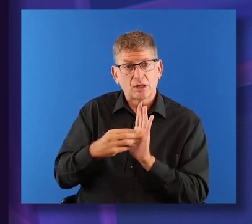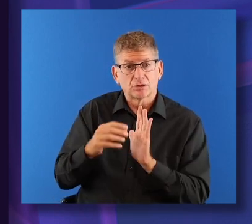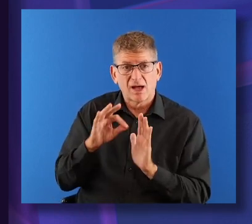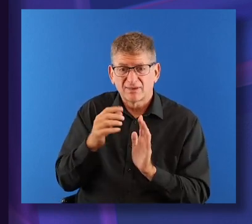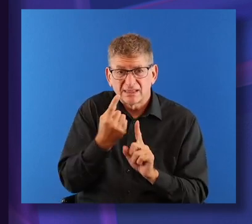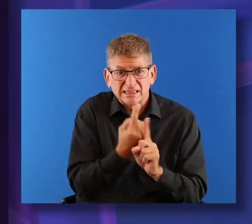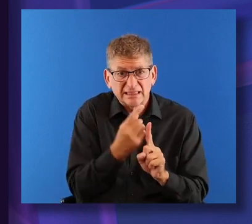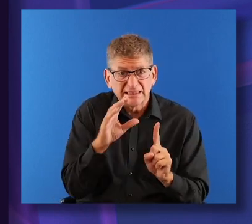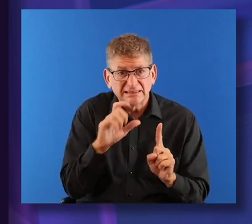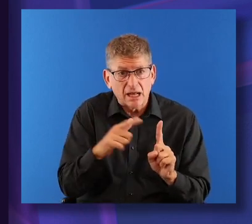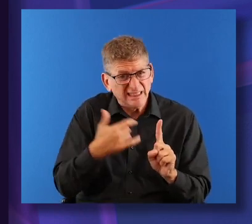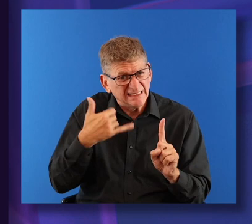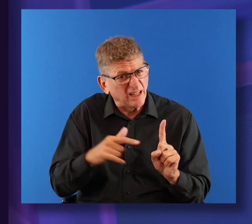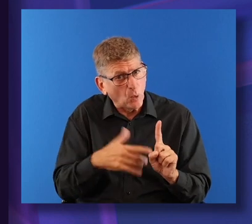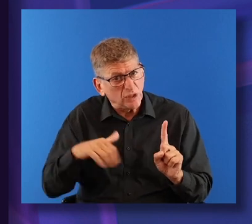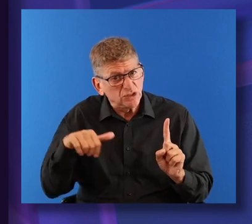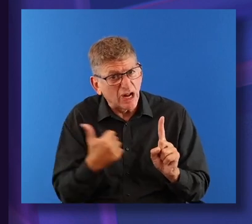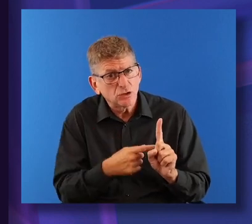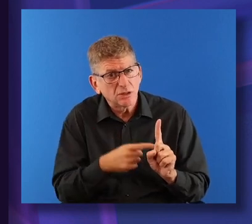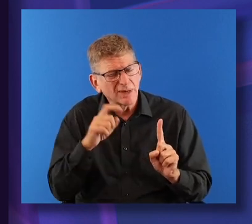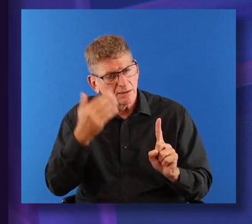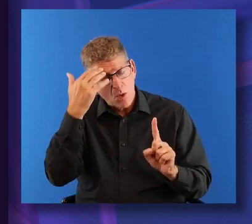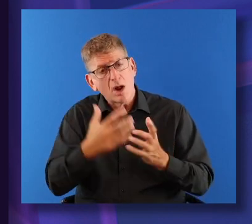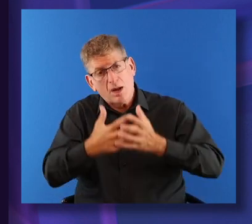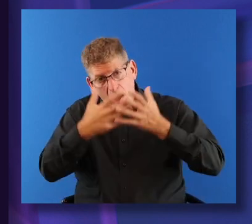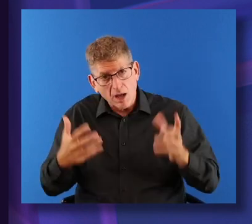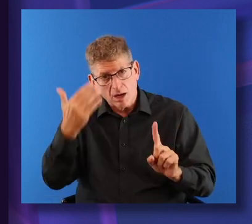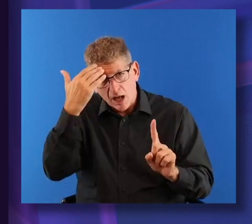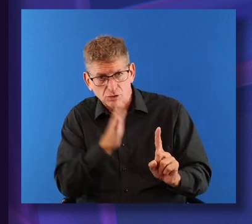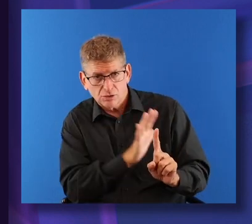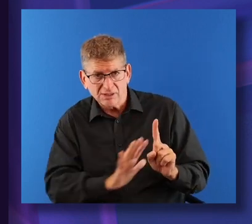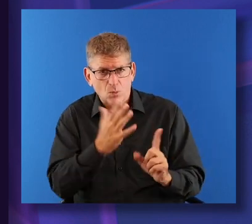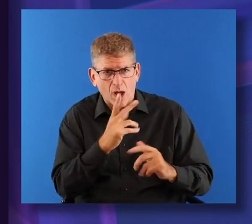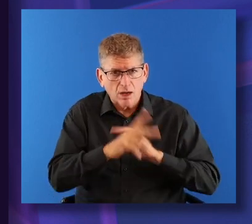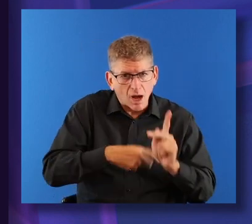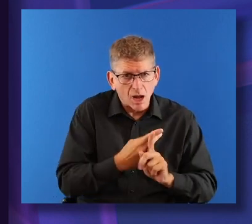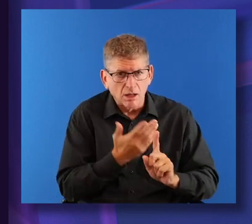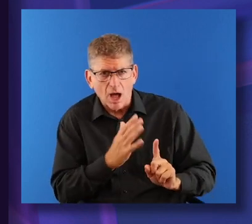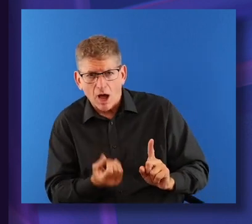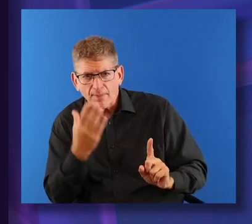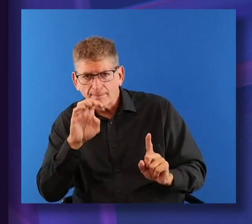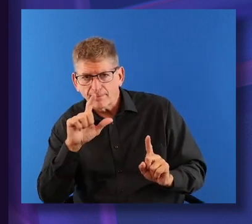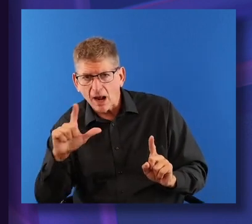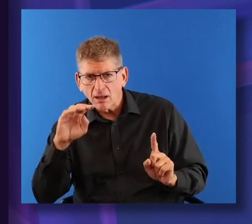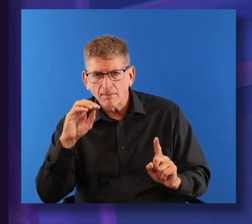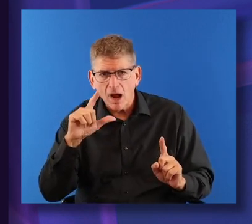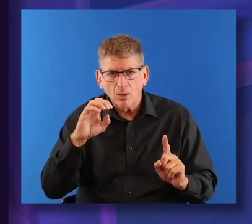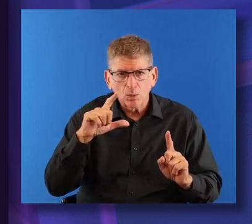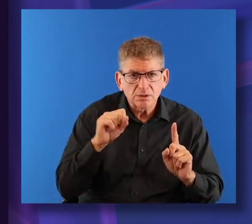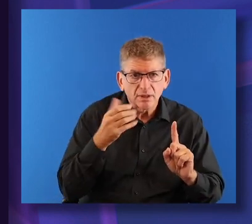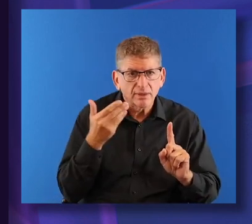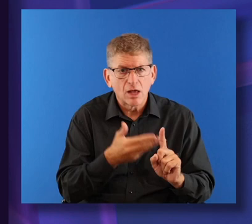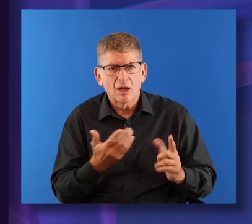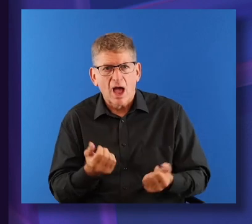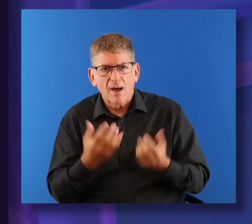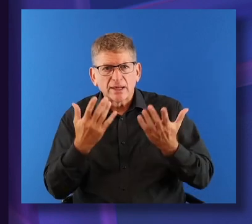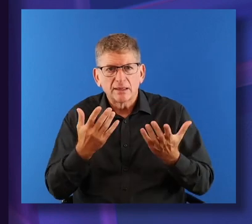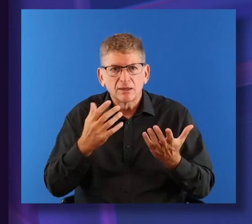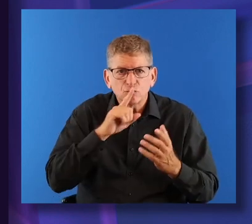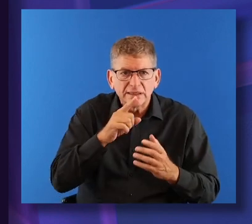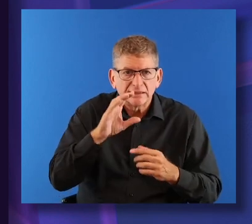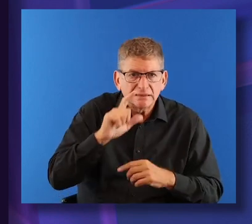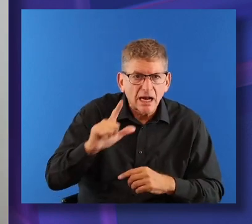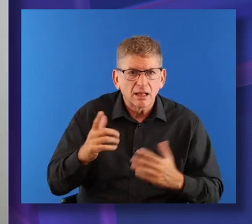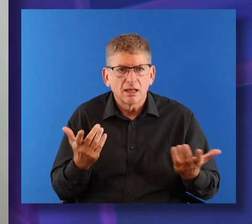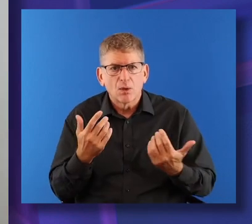of knowledge, such as what kind of and how many biomolecules are there inside a real cell, where they are spatially located, and how they